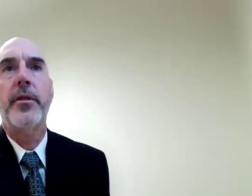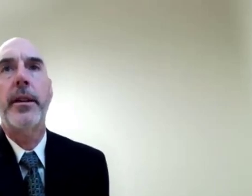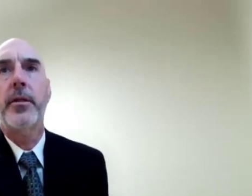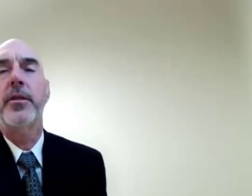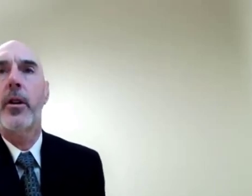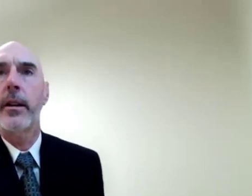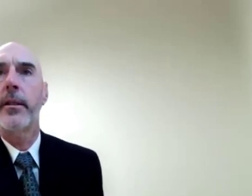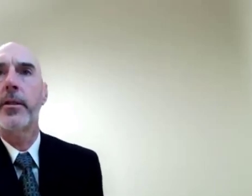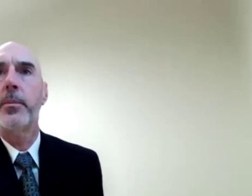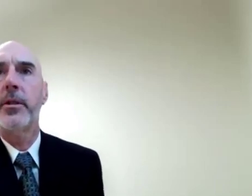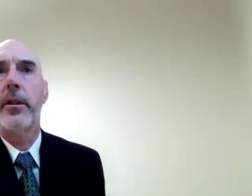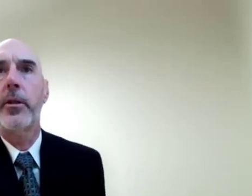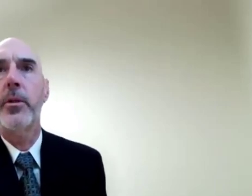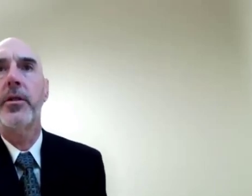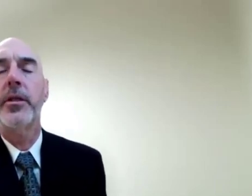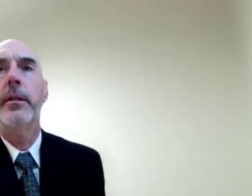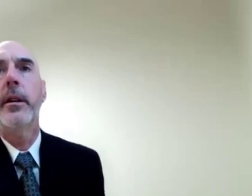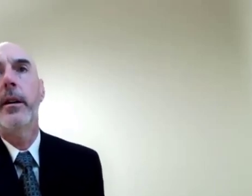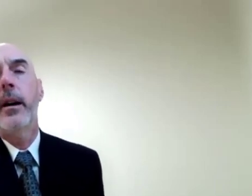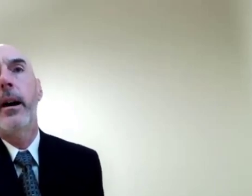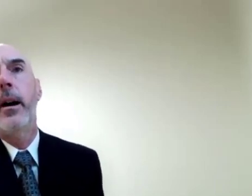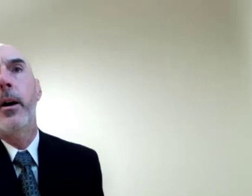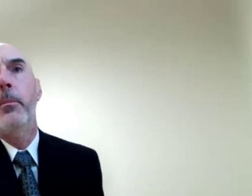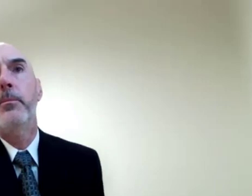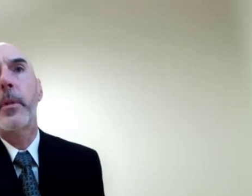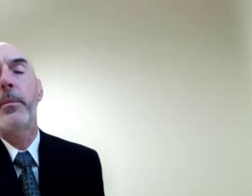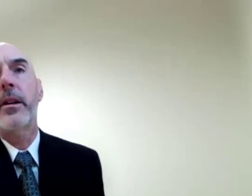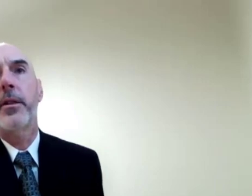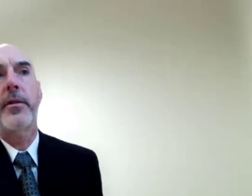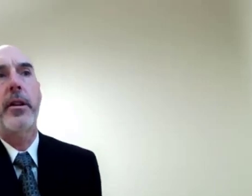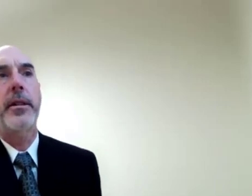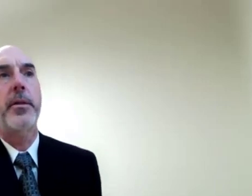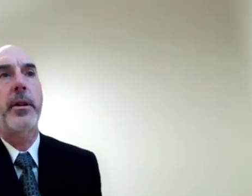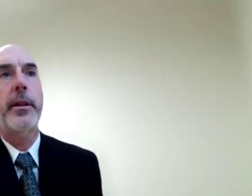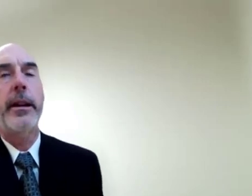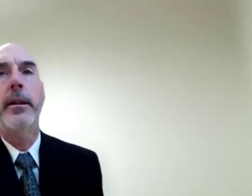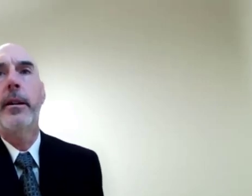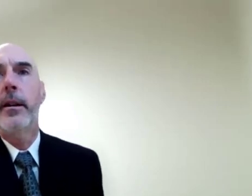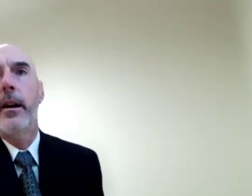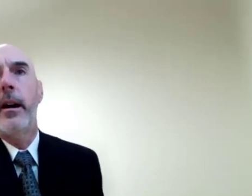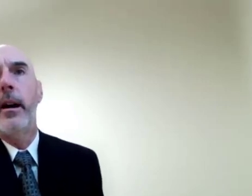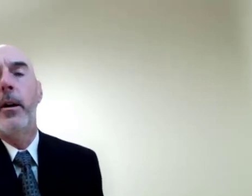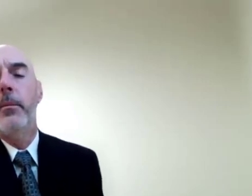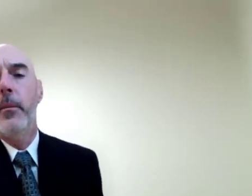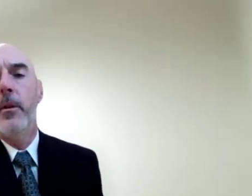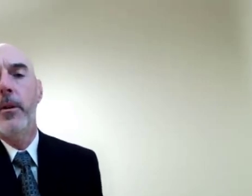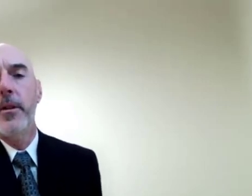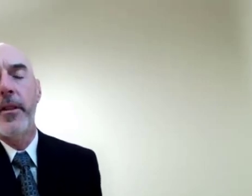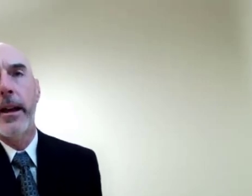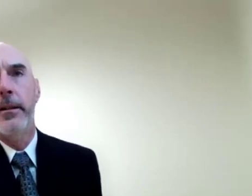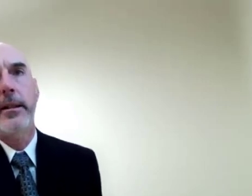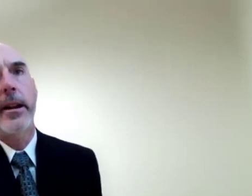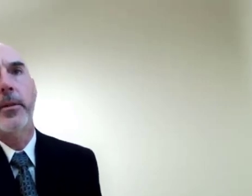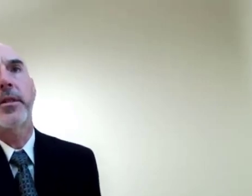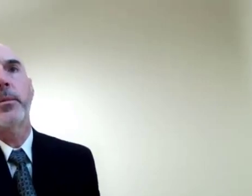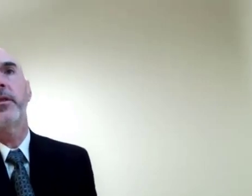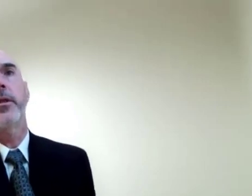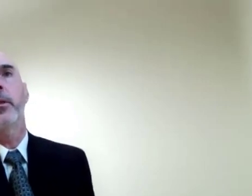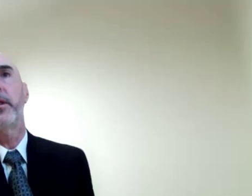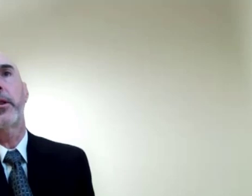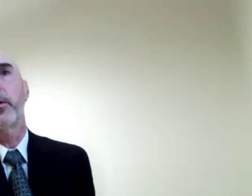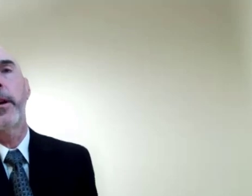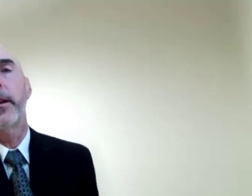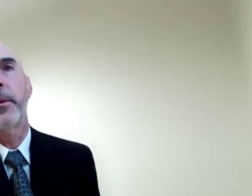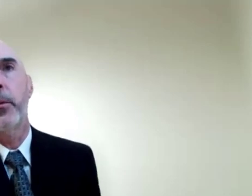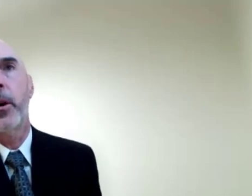this supervisor is targeting this particular person because of their disability, then, similar